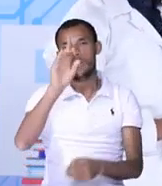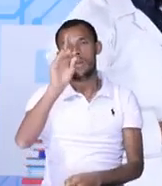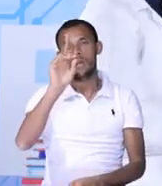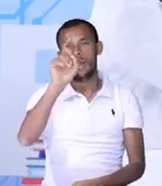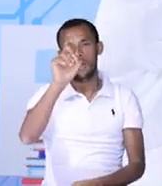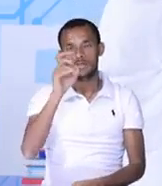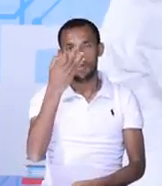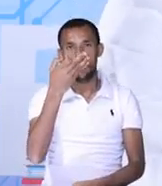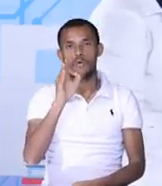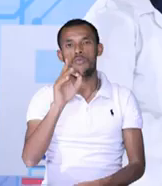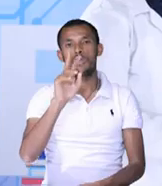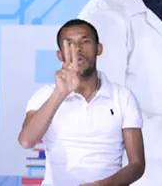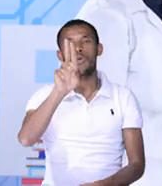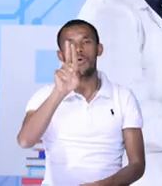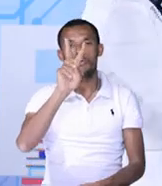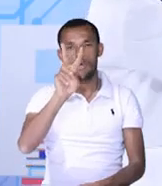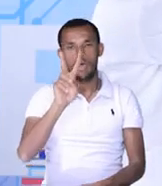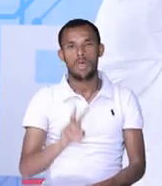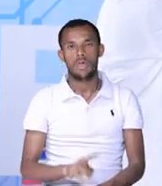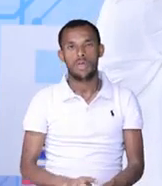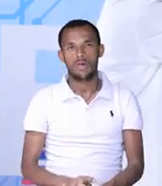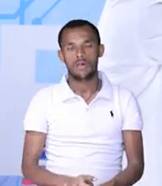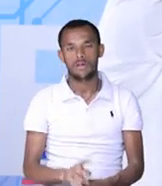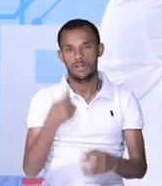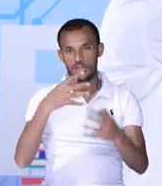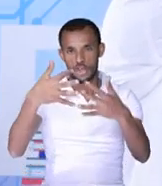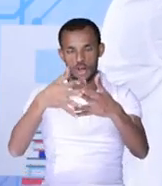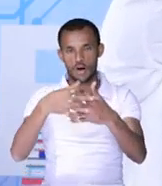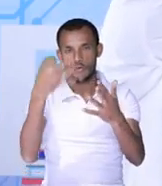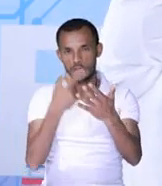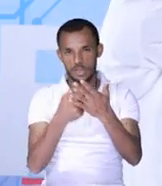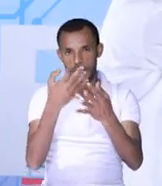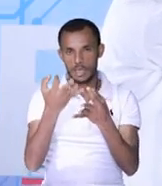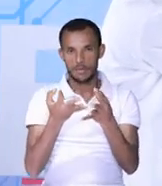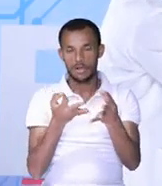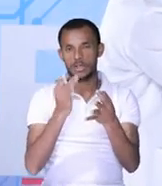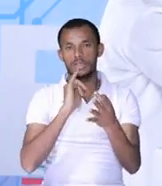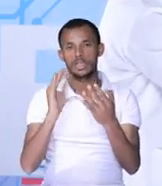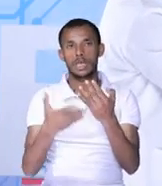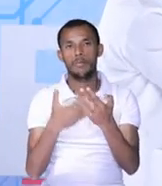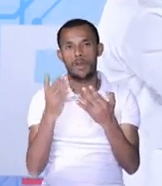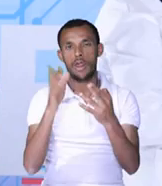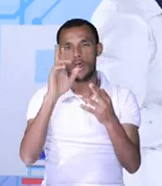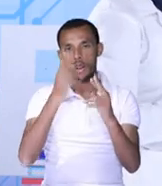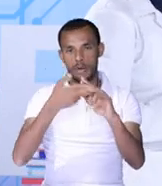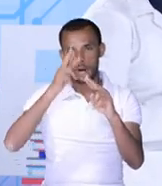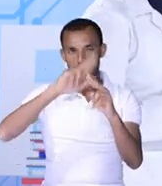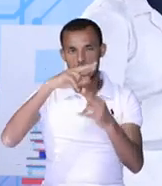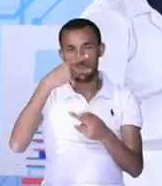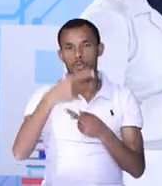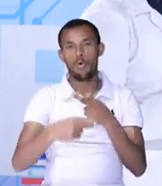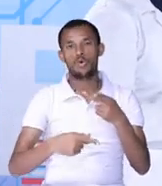dx of uv. So the integral of this expression is simply it is the reverse process.